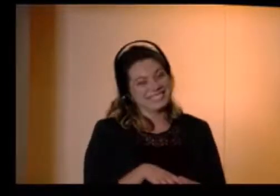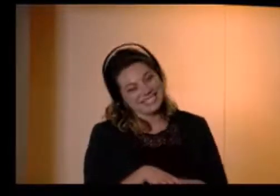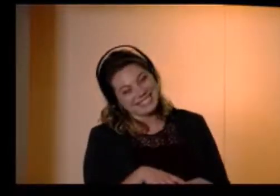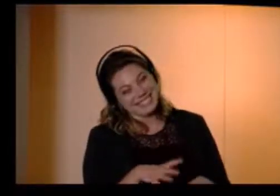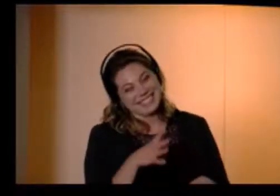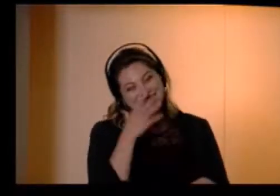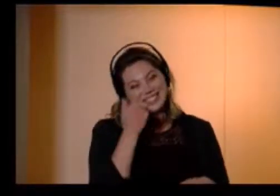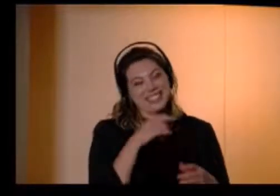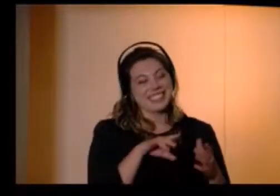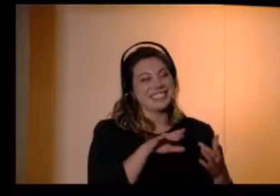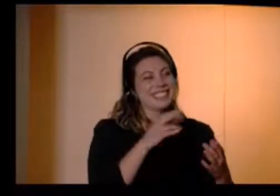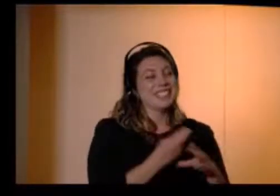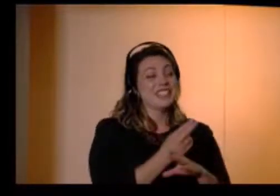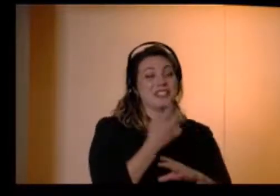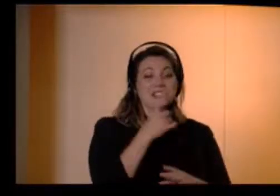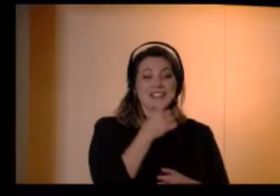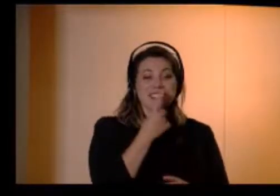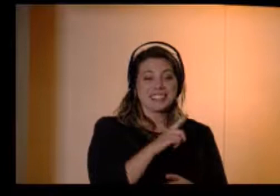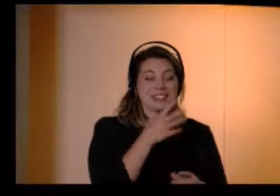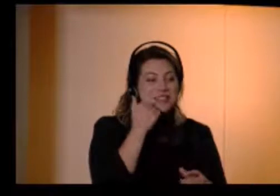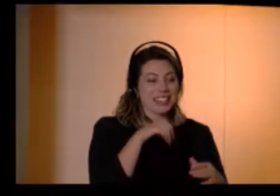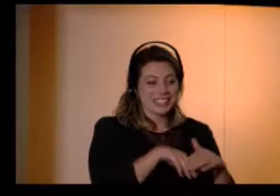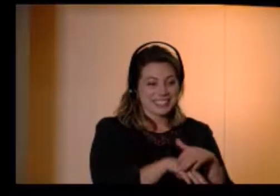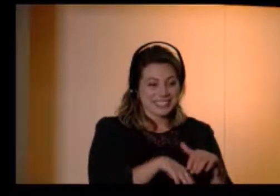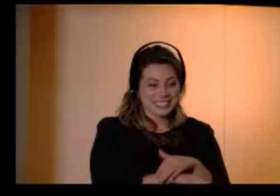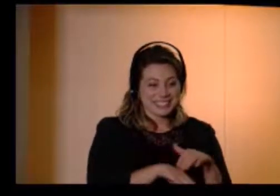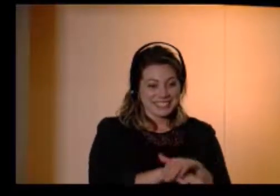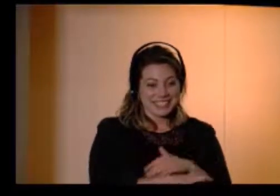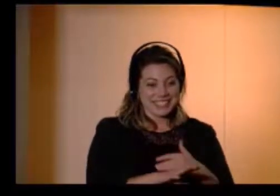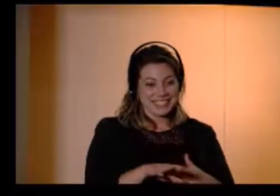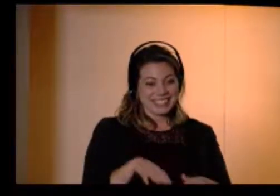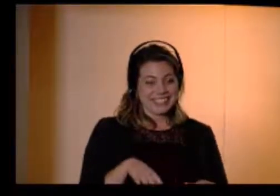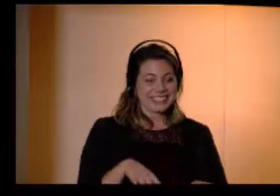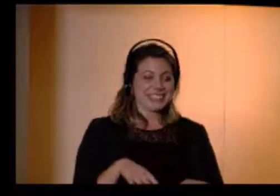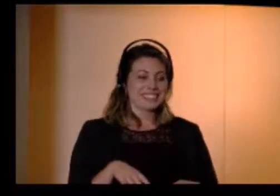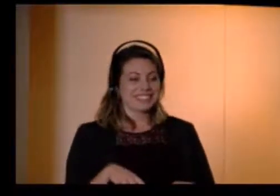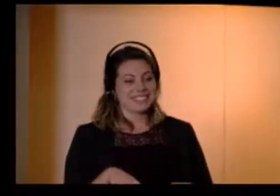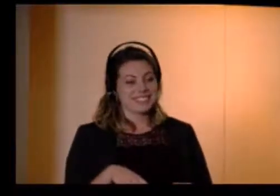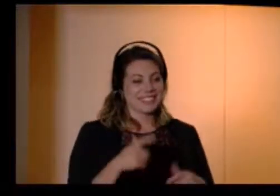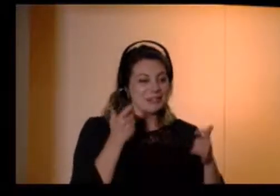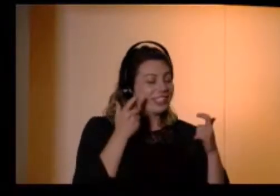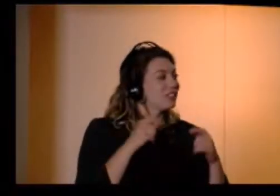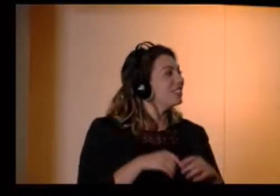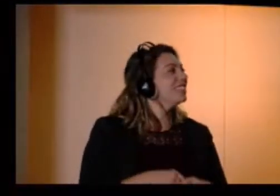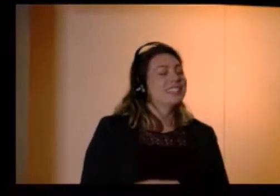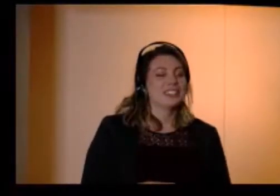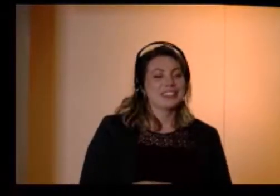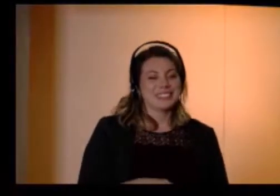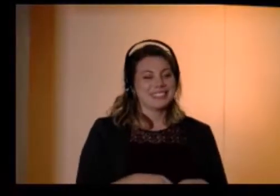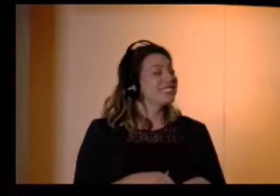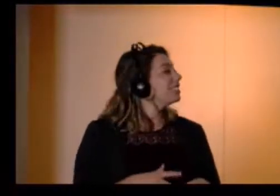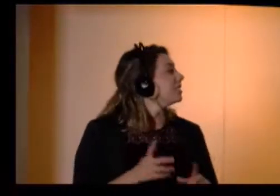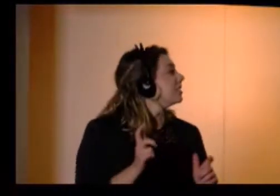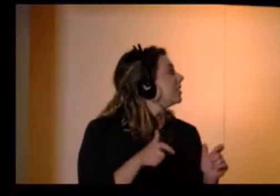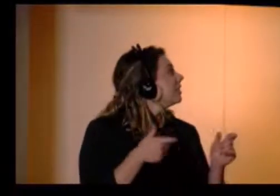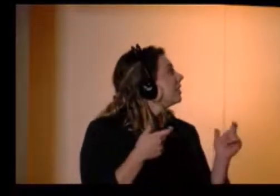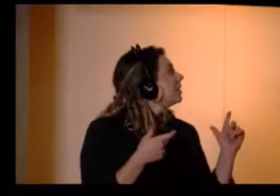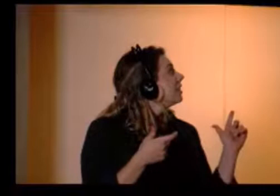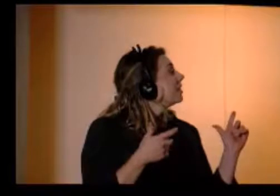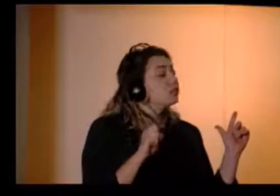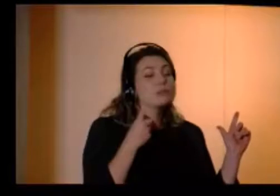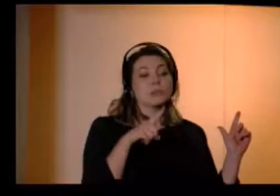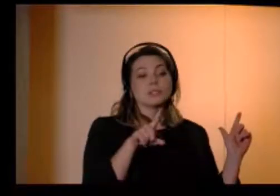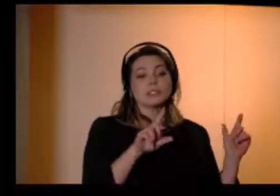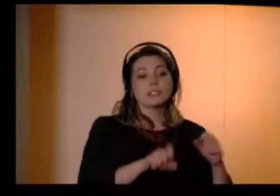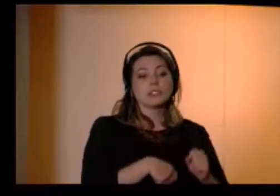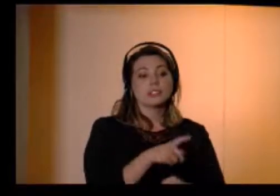of, better access to and analyze bioinformatics and clinical data. So in